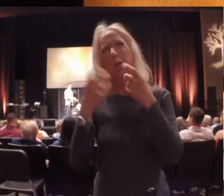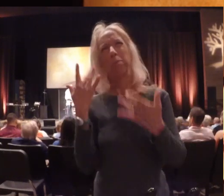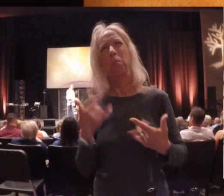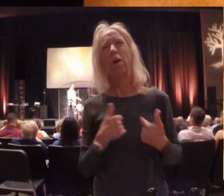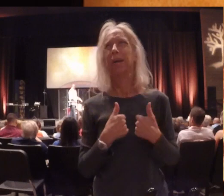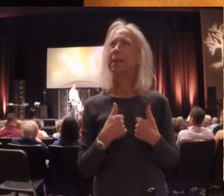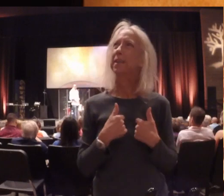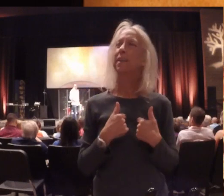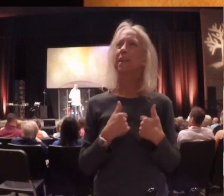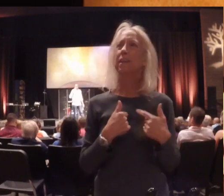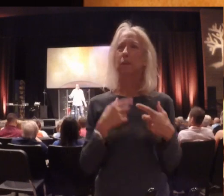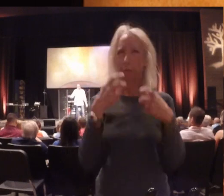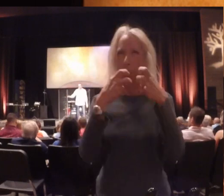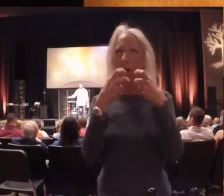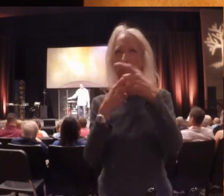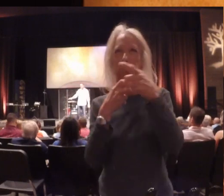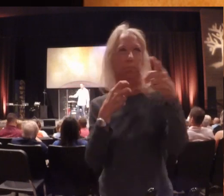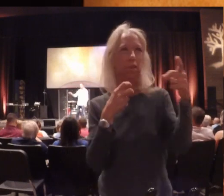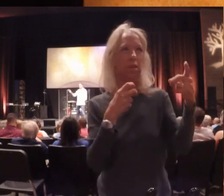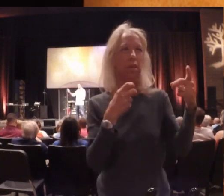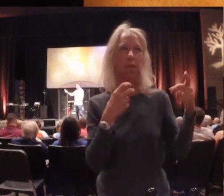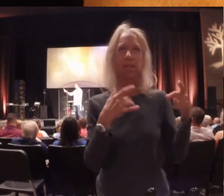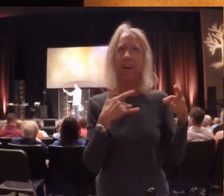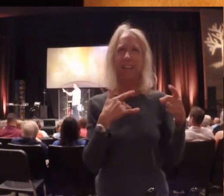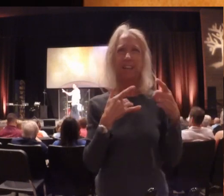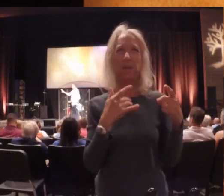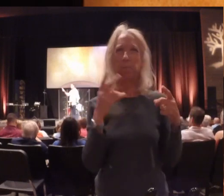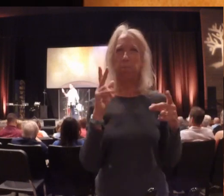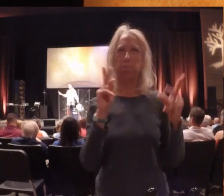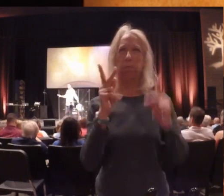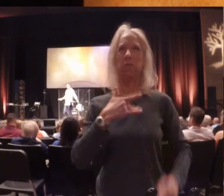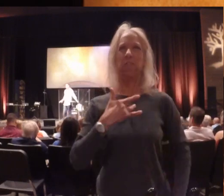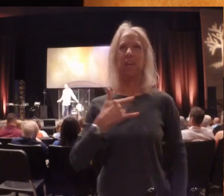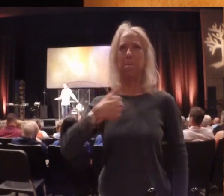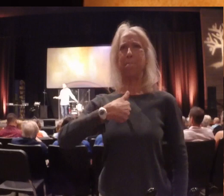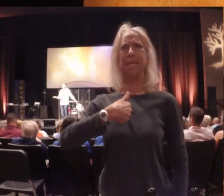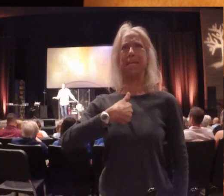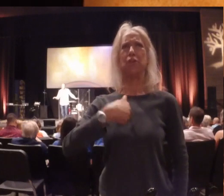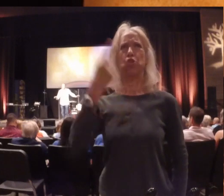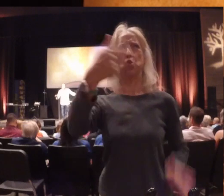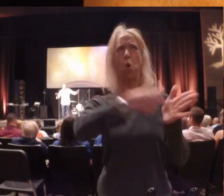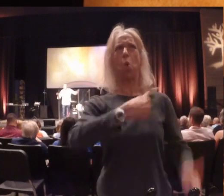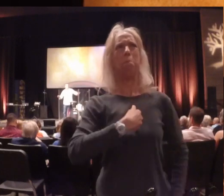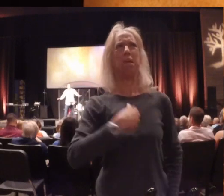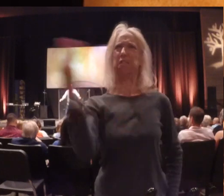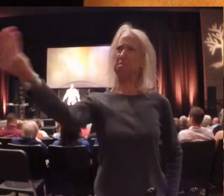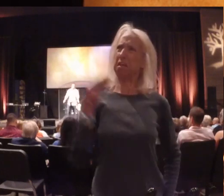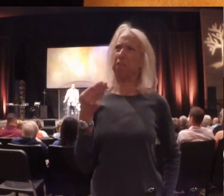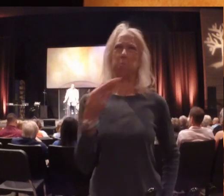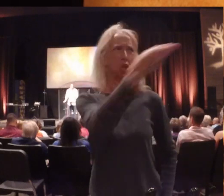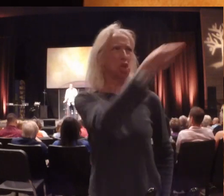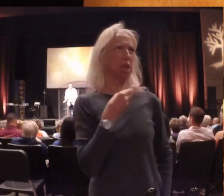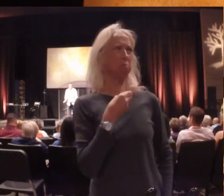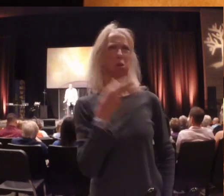of the problems that gets in our way as a society, and I think this is big, especially if you're a boss in here, is this word entitlement. Entitlement. I think